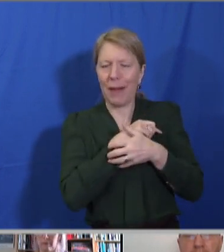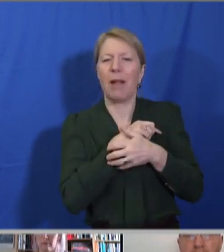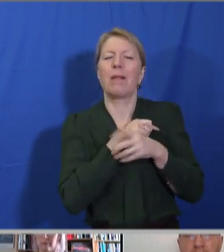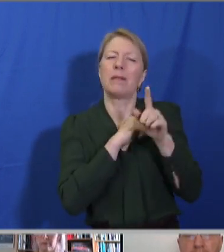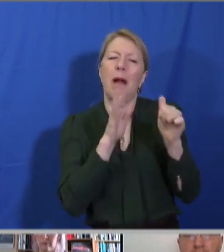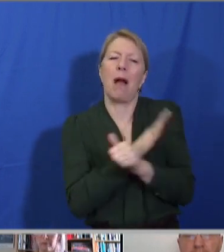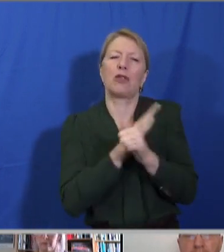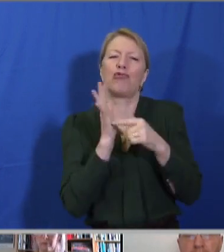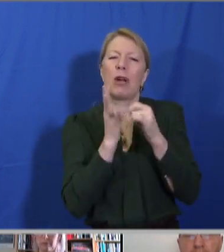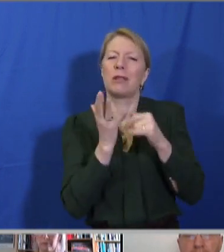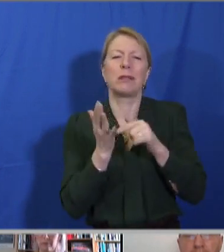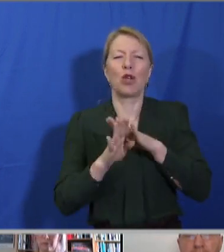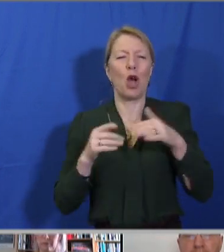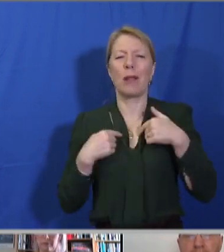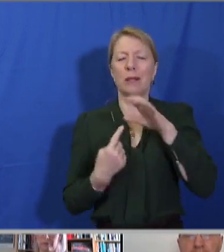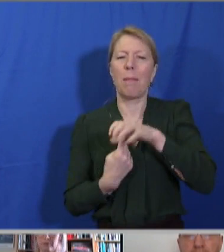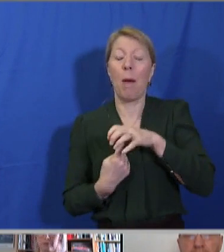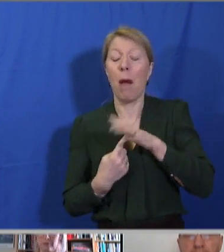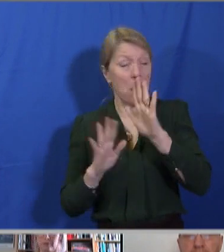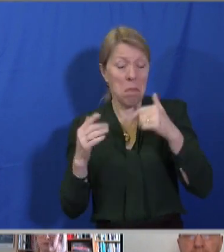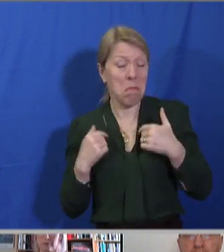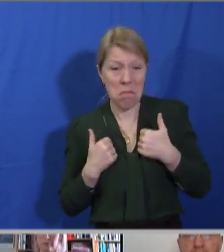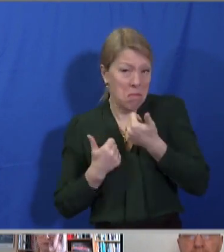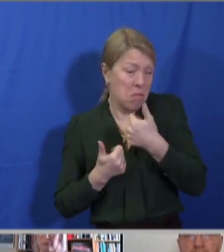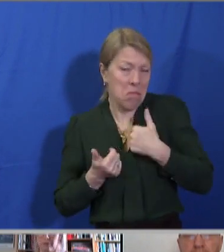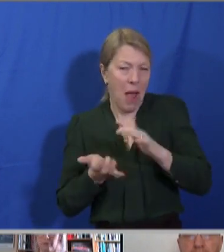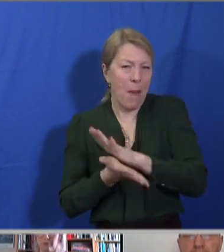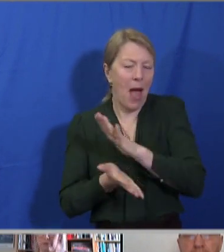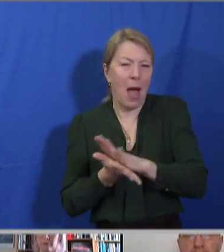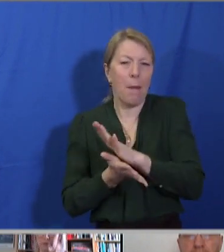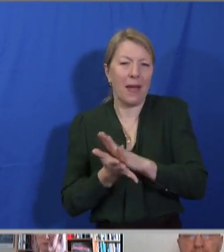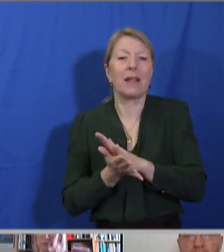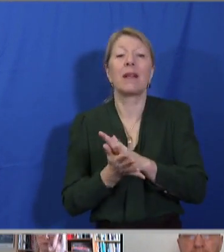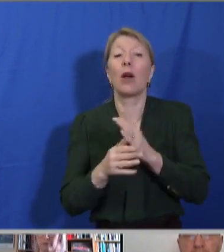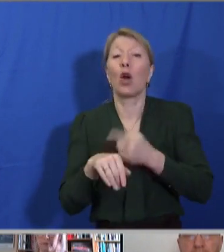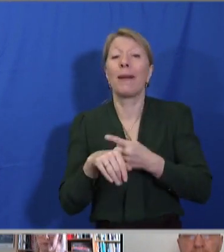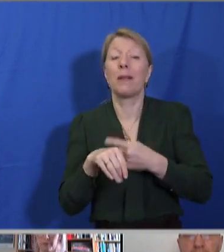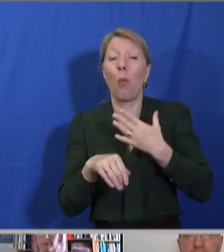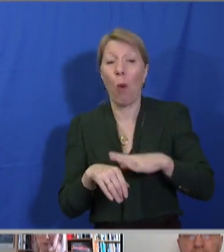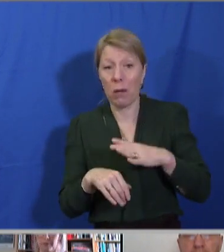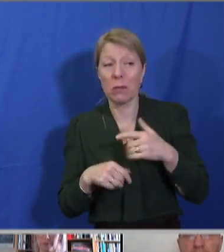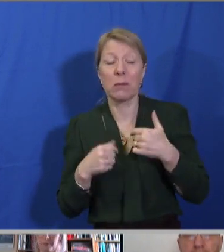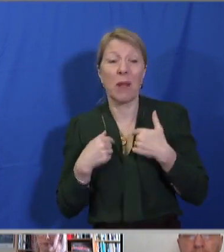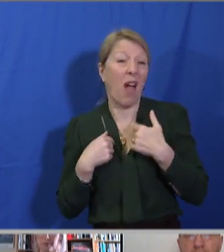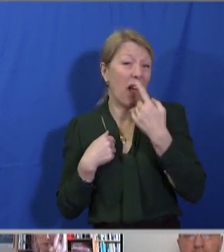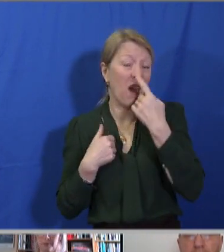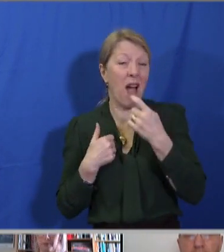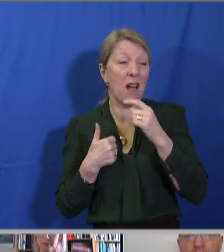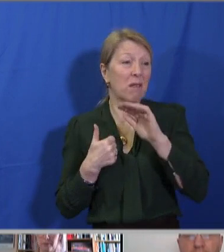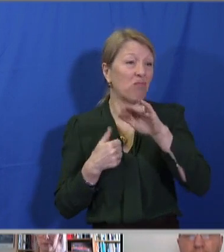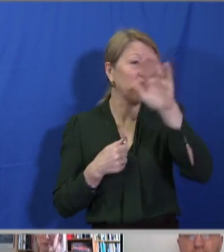the department. So, but I'm more than happy if the committee want to write to us, we will take that forward with the relevant